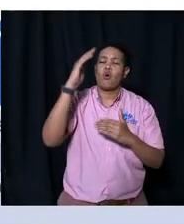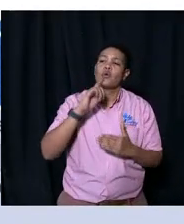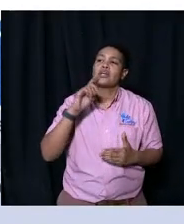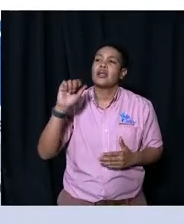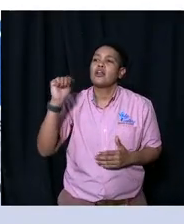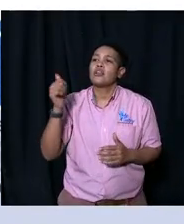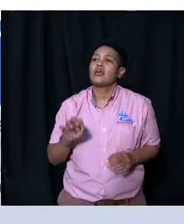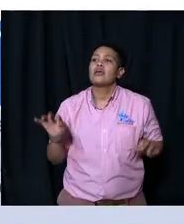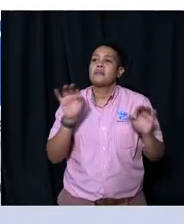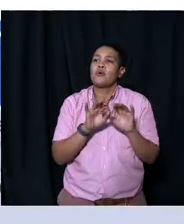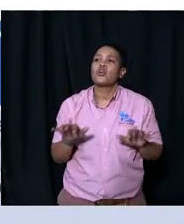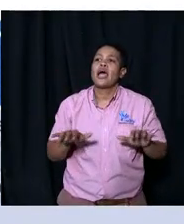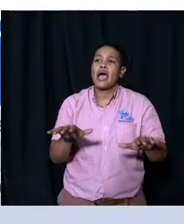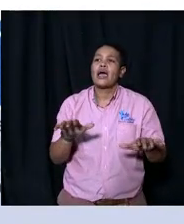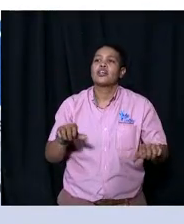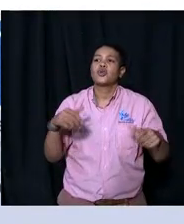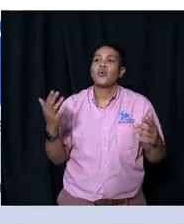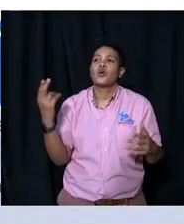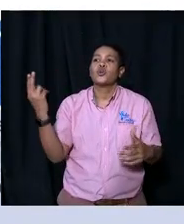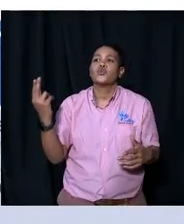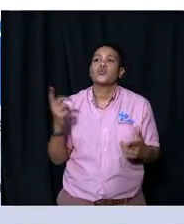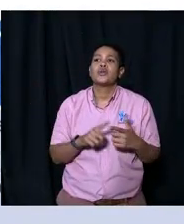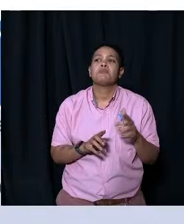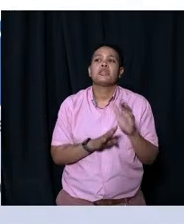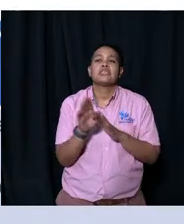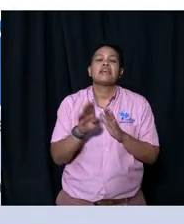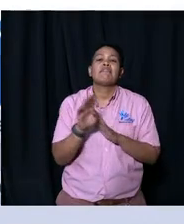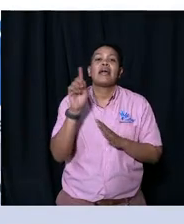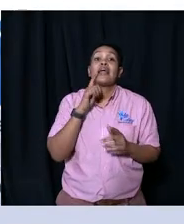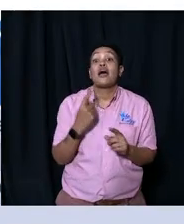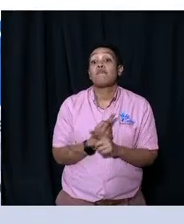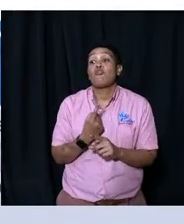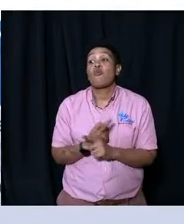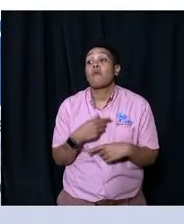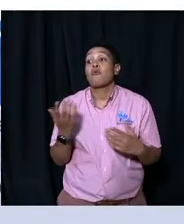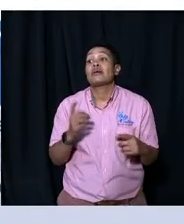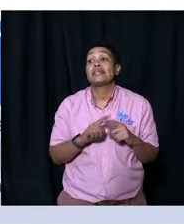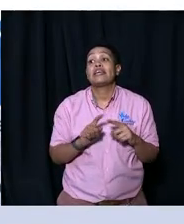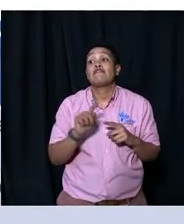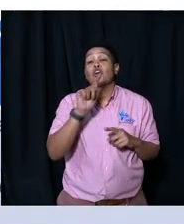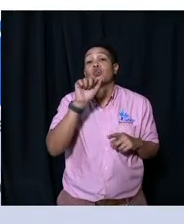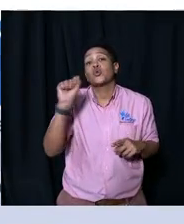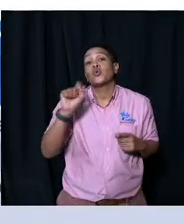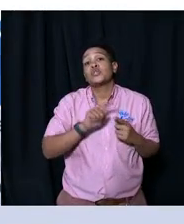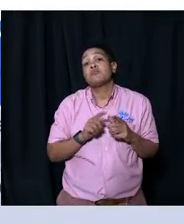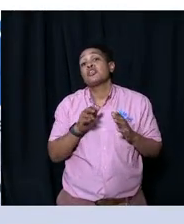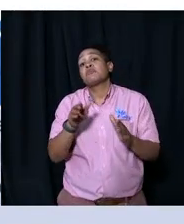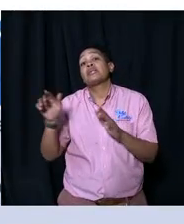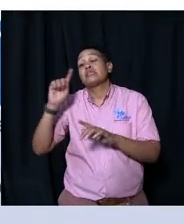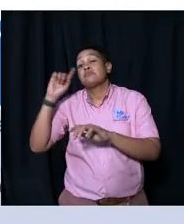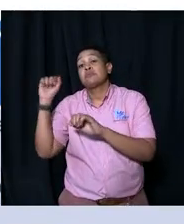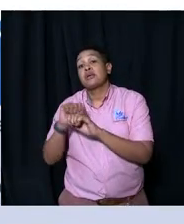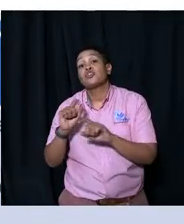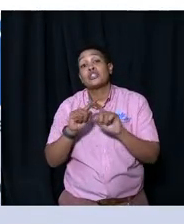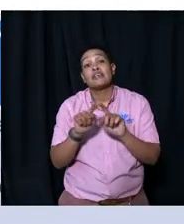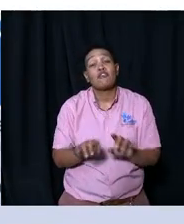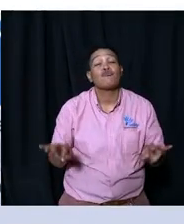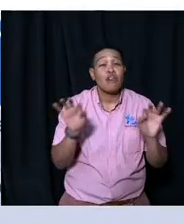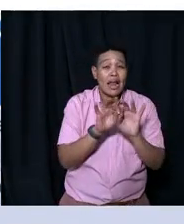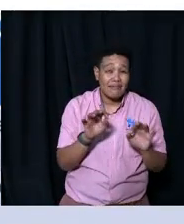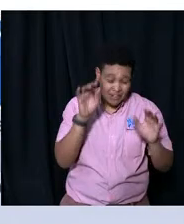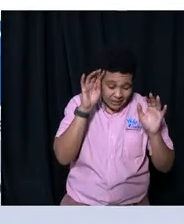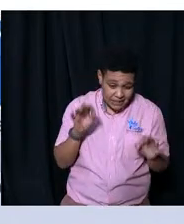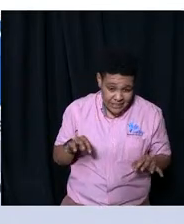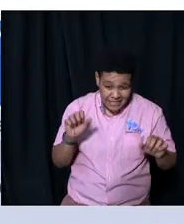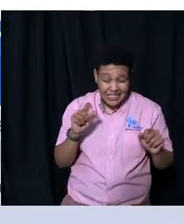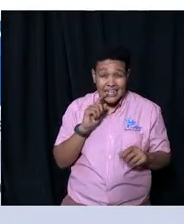Another important action would be utilizing and developing as appropriate tools and mechanisms to ensure that relevant decisions taken